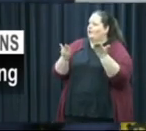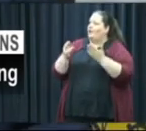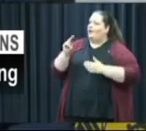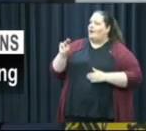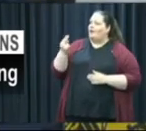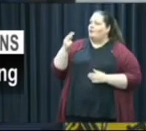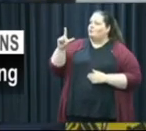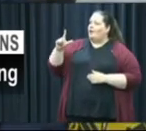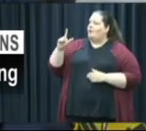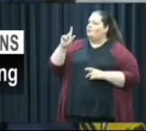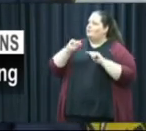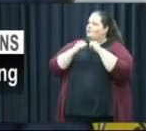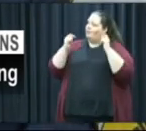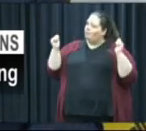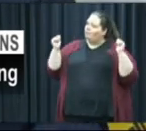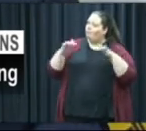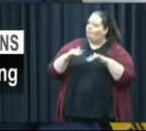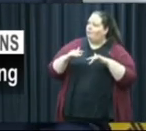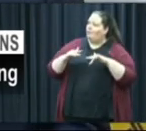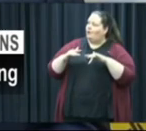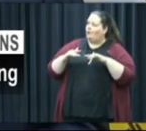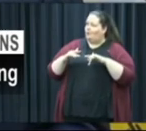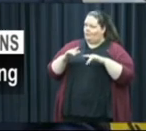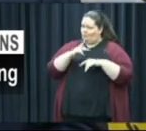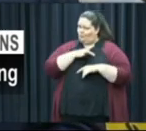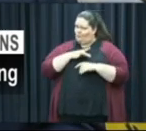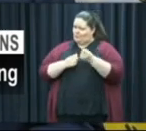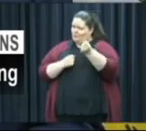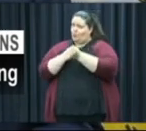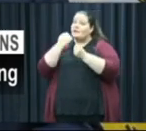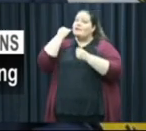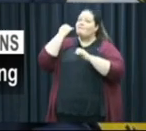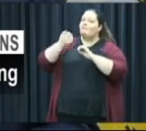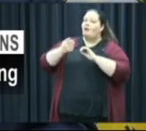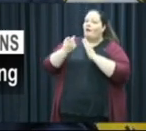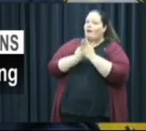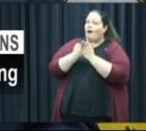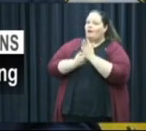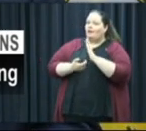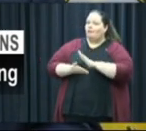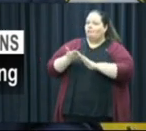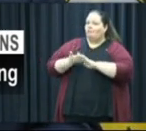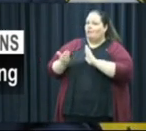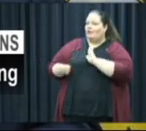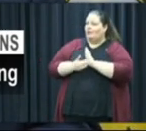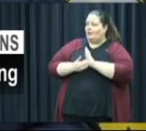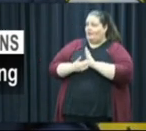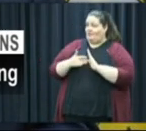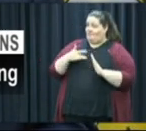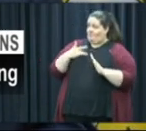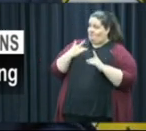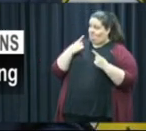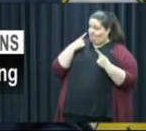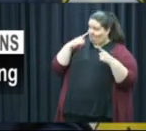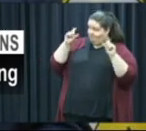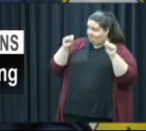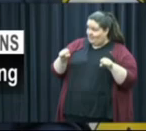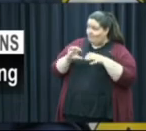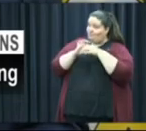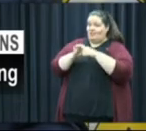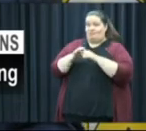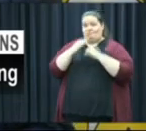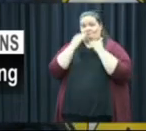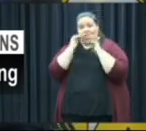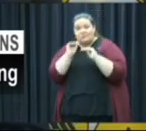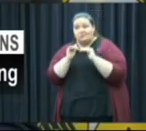season this year. I'm wondering, does the province support that idea? Do you think it could work given the public health concerns and the current restrictions?